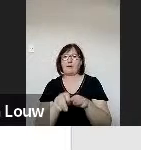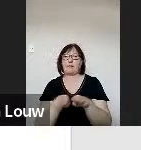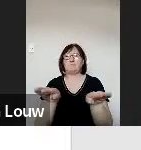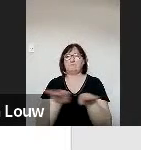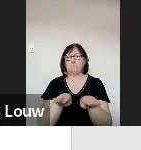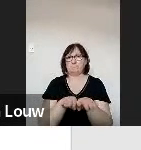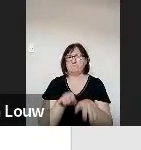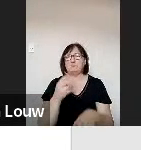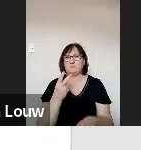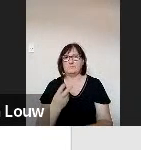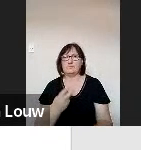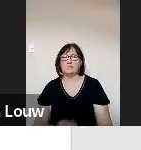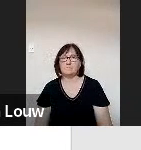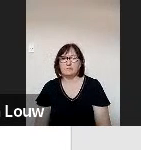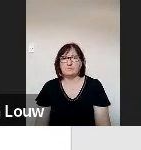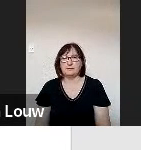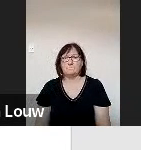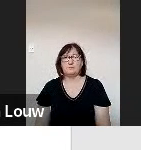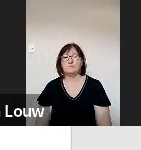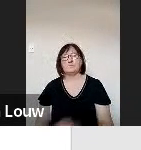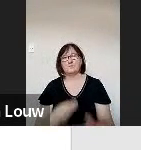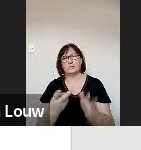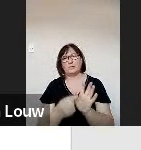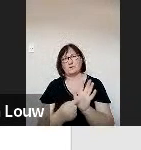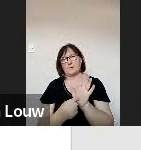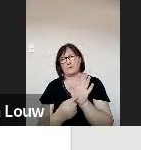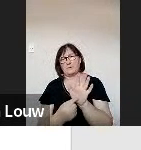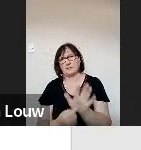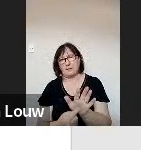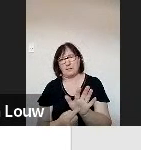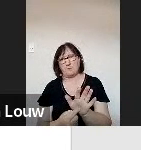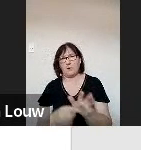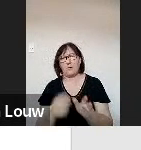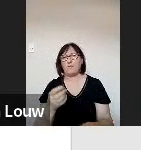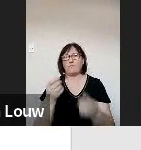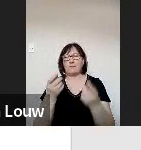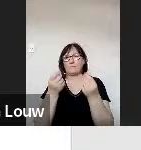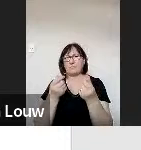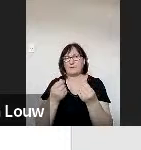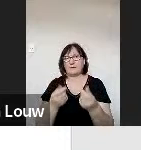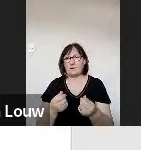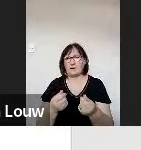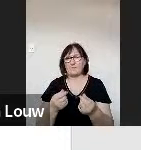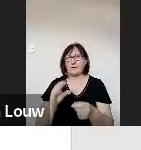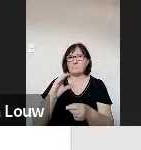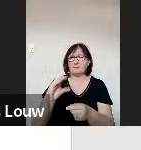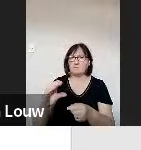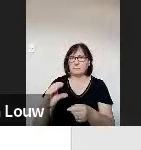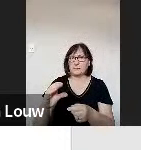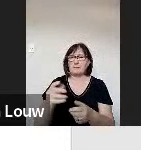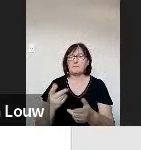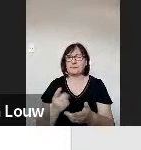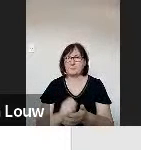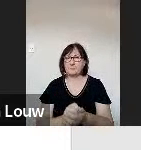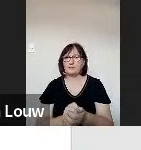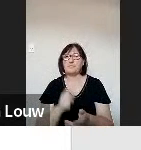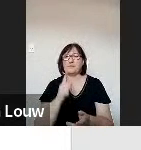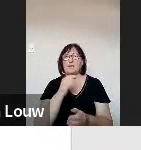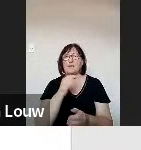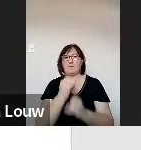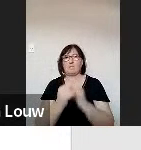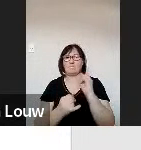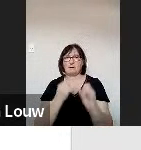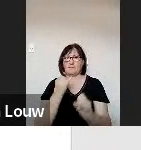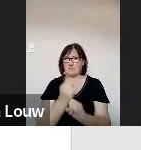let me give an example of the tariff headings. At the international level, we